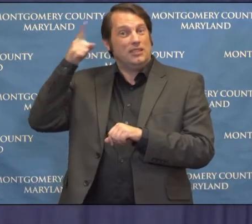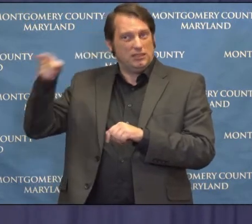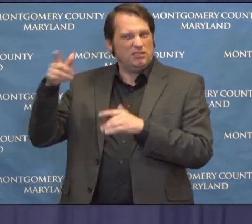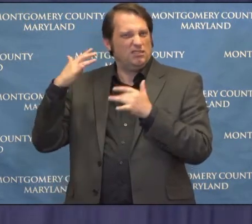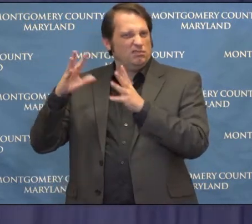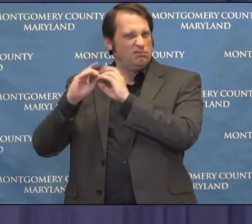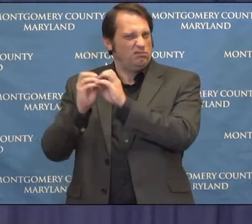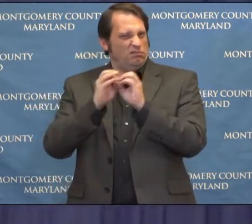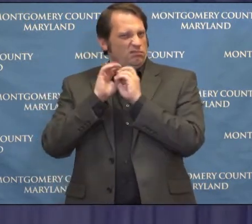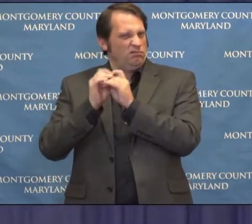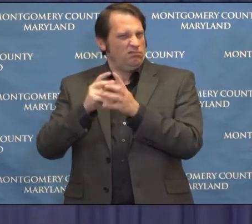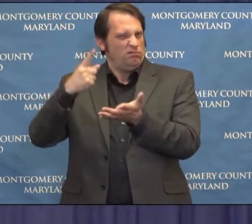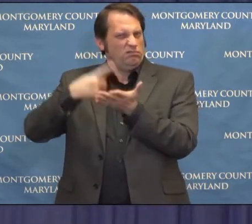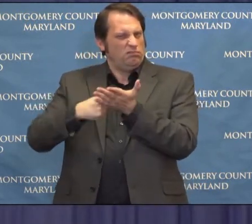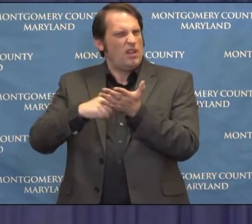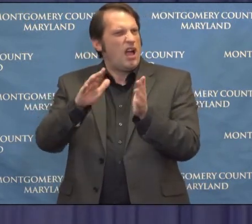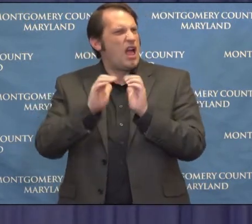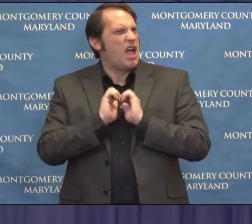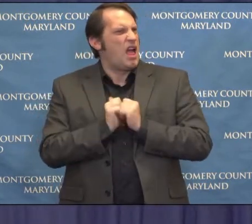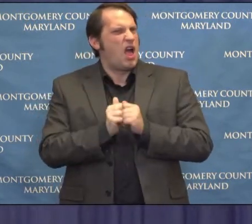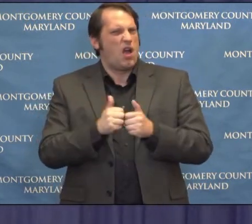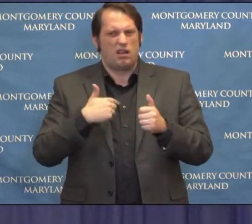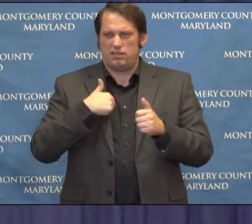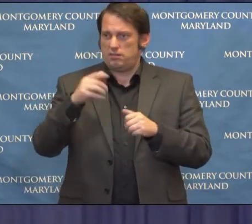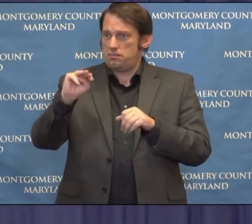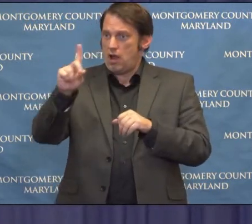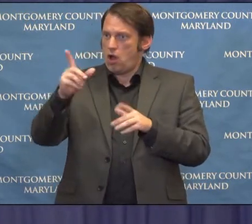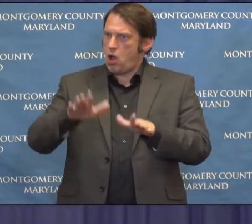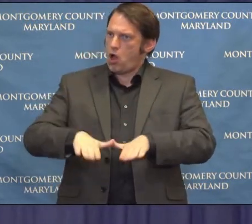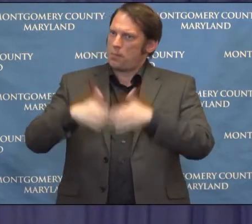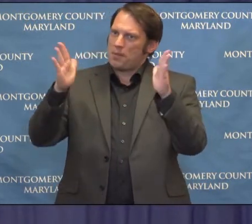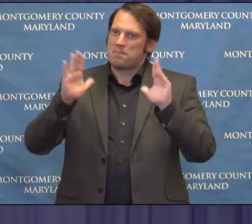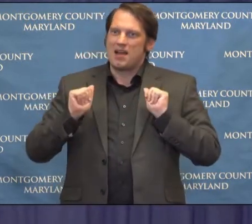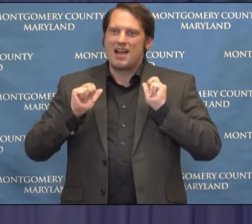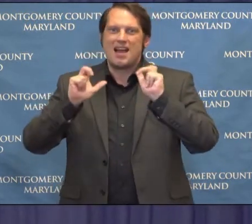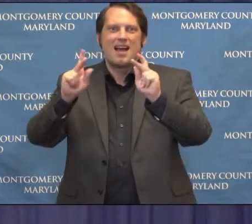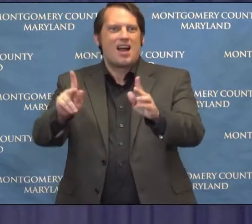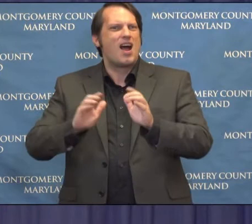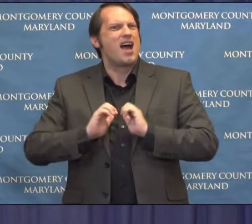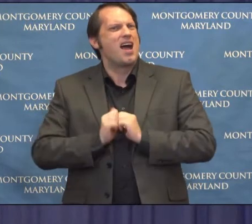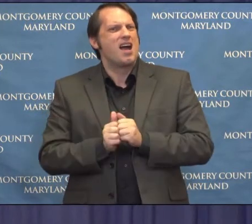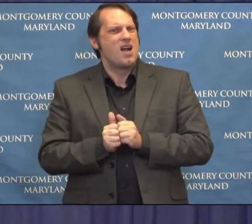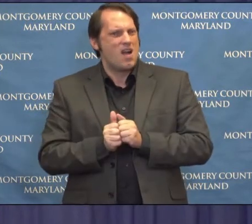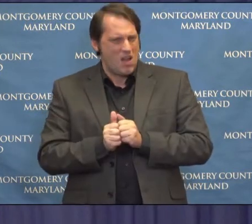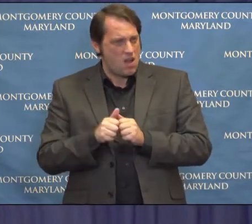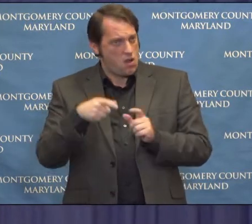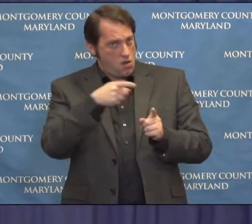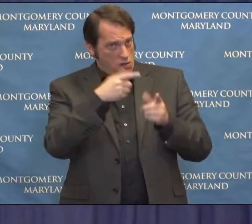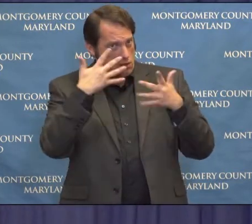to reopening. What will guide your decision to reopen county government and Montgomery County?